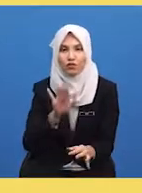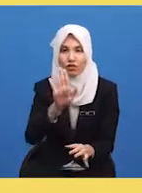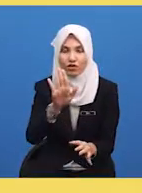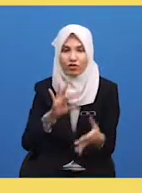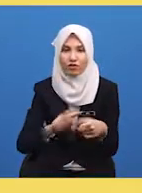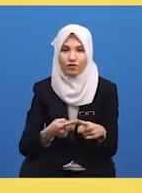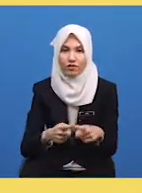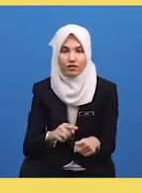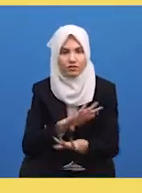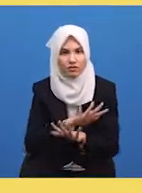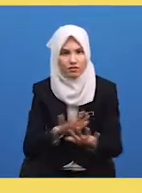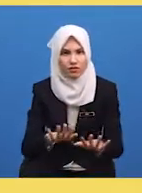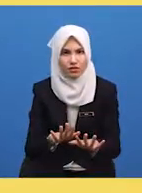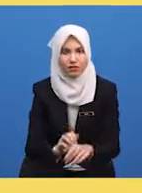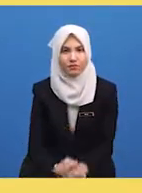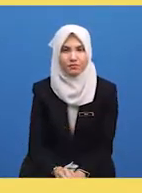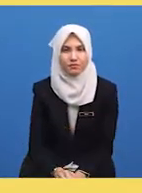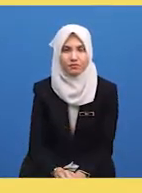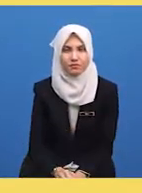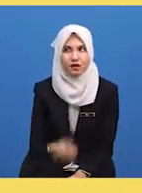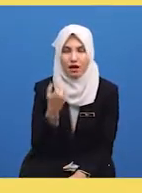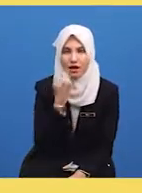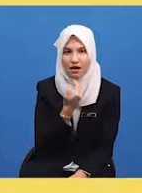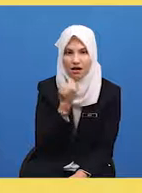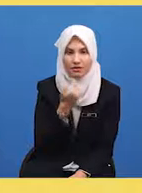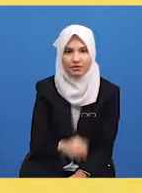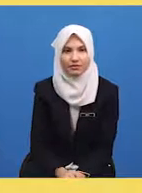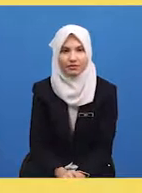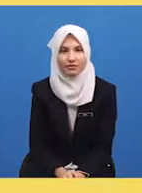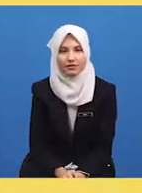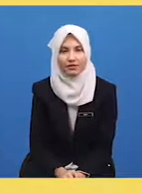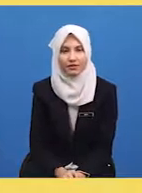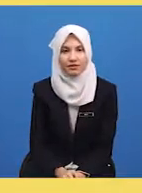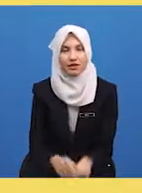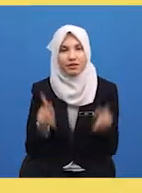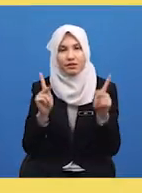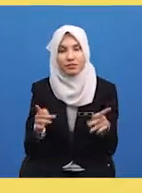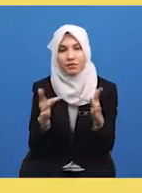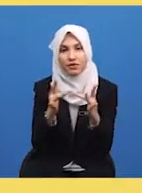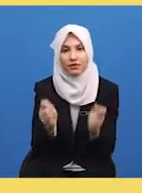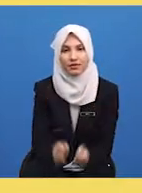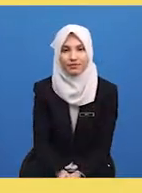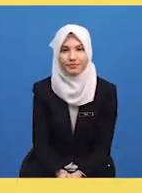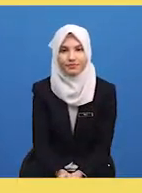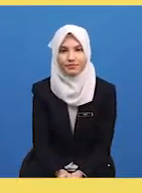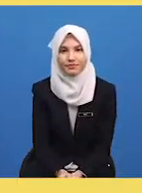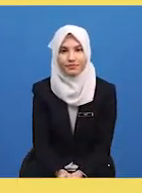Don't be mean or embarrass other people online.